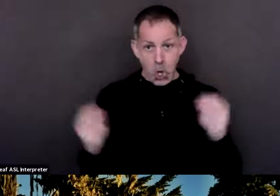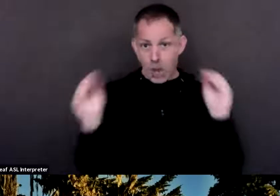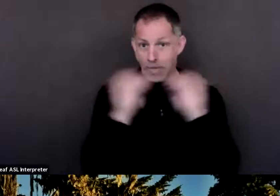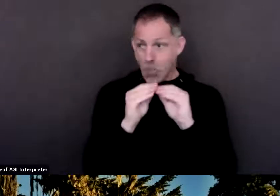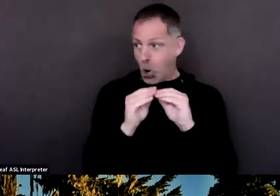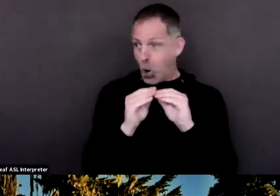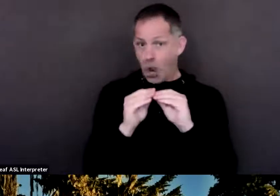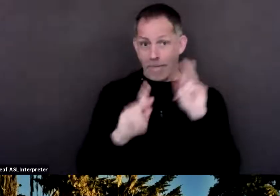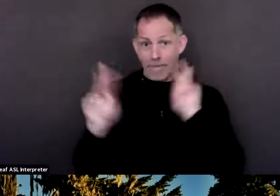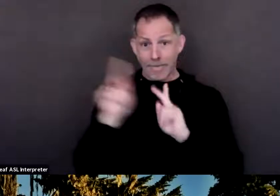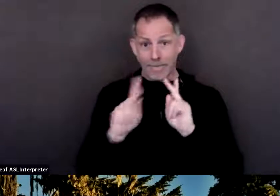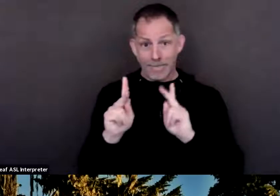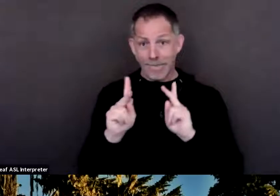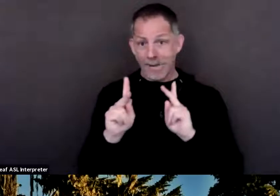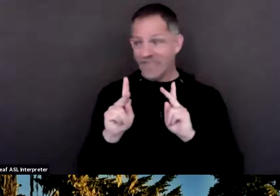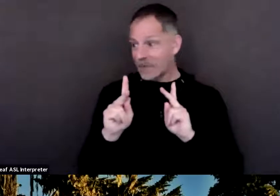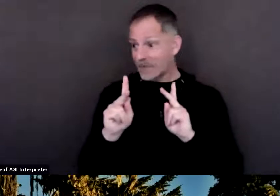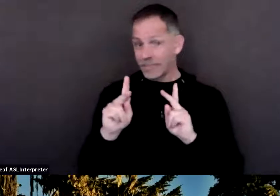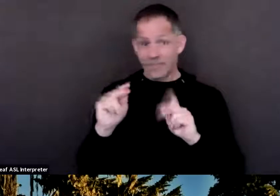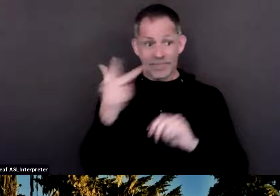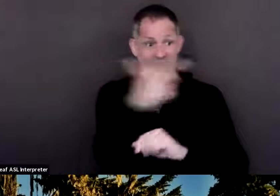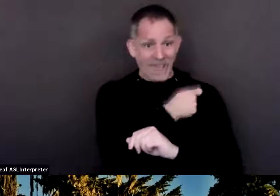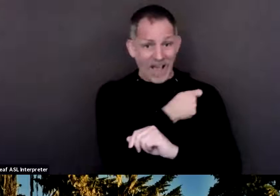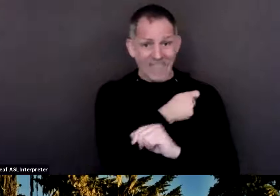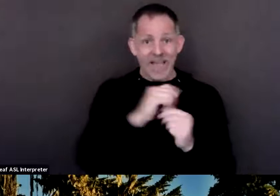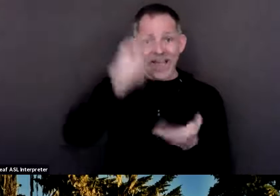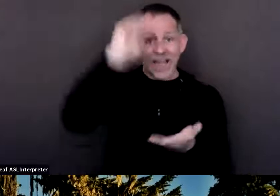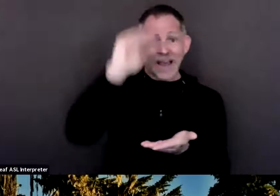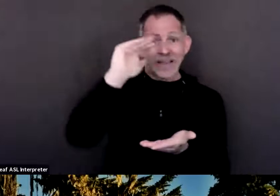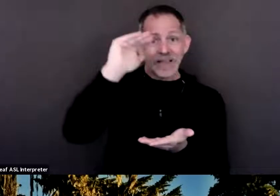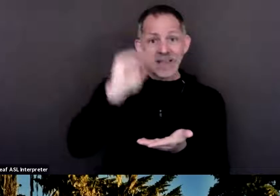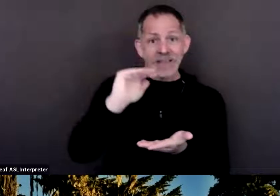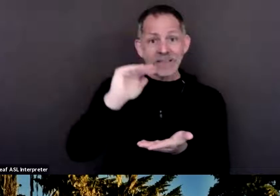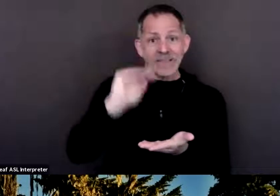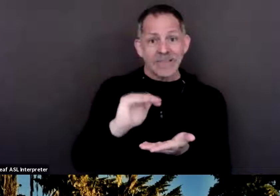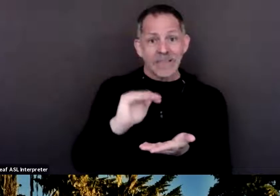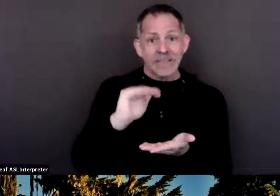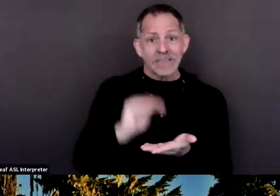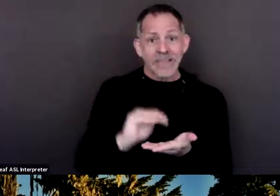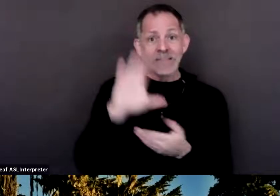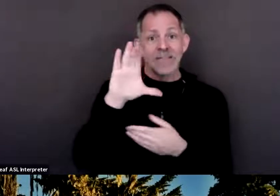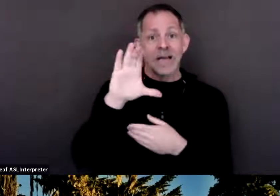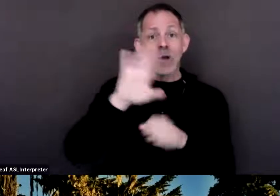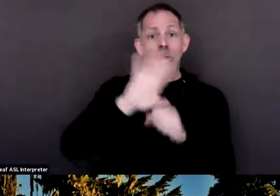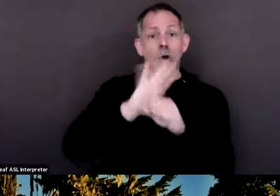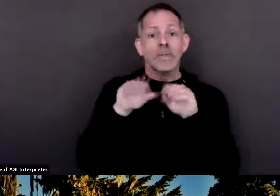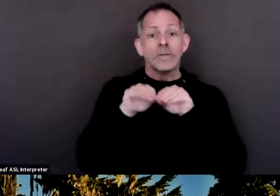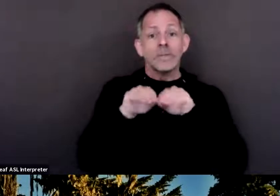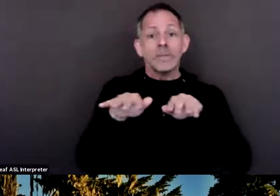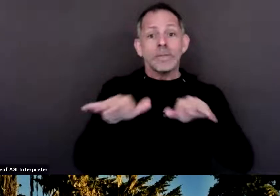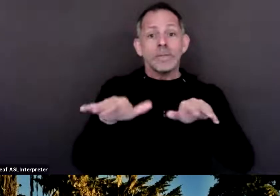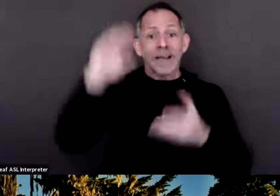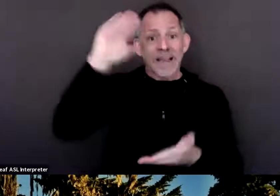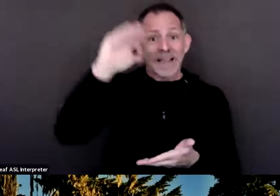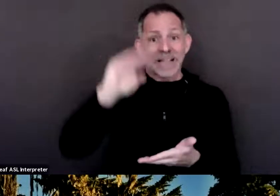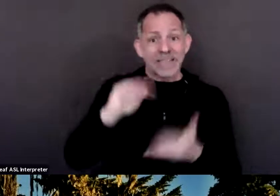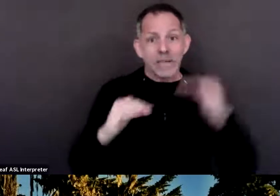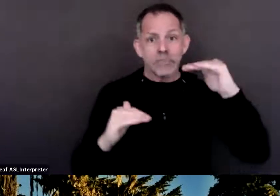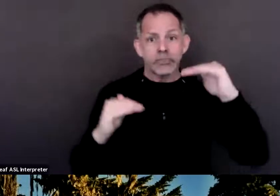let this smoldering embers catch hold and start another fire. So